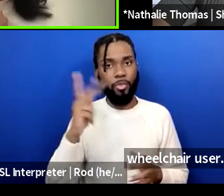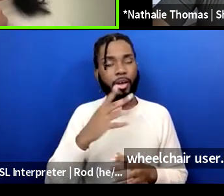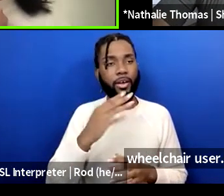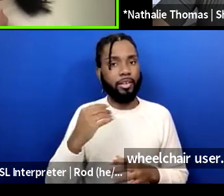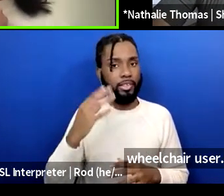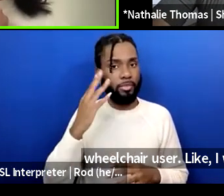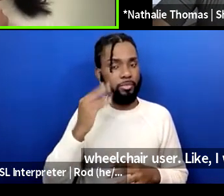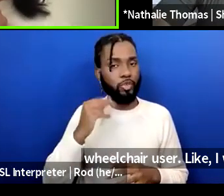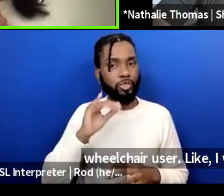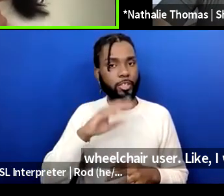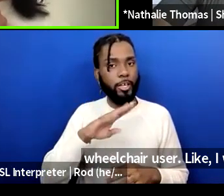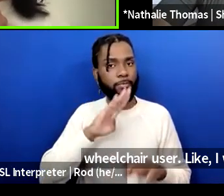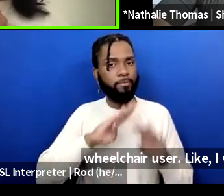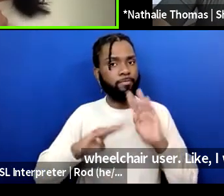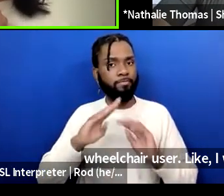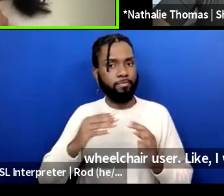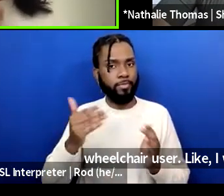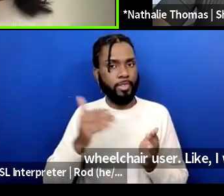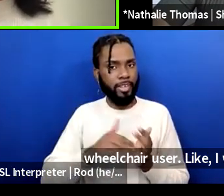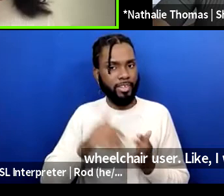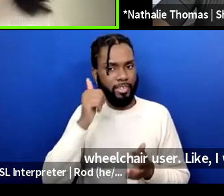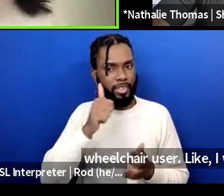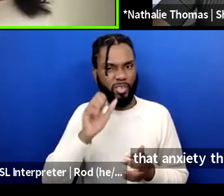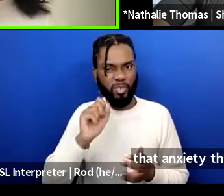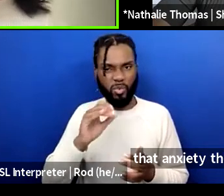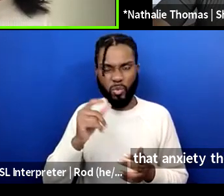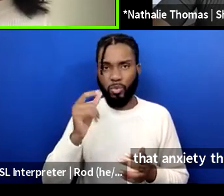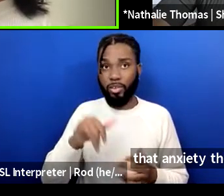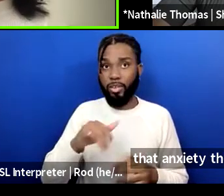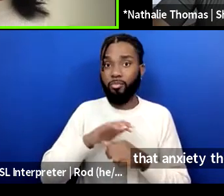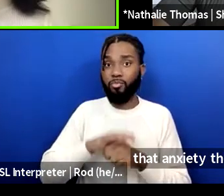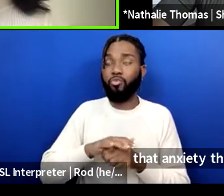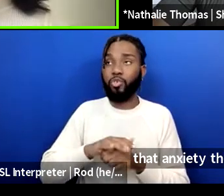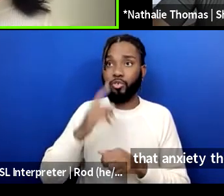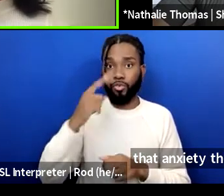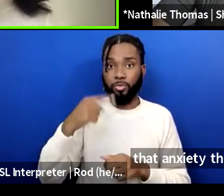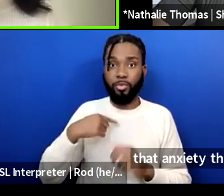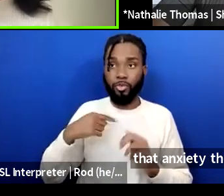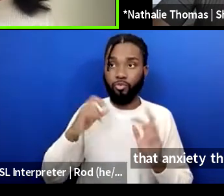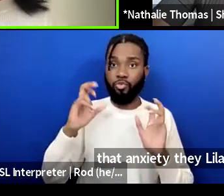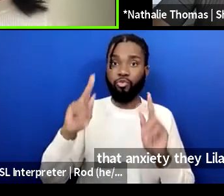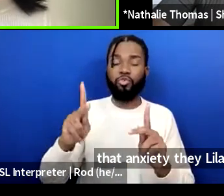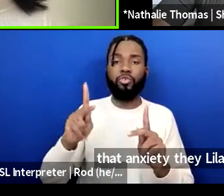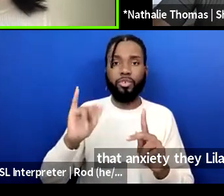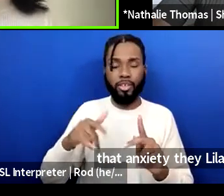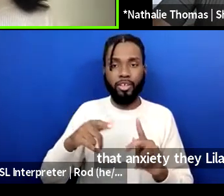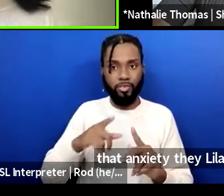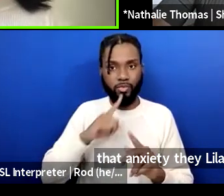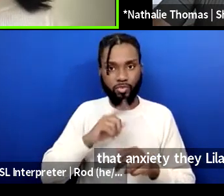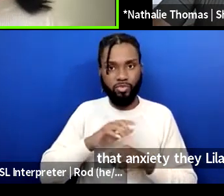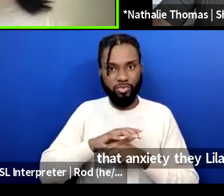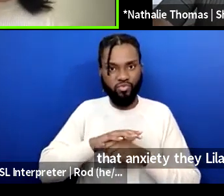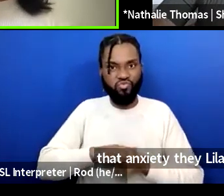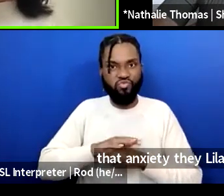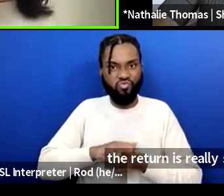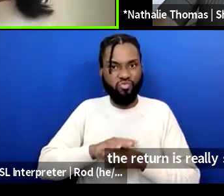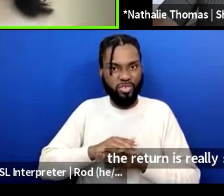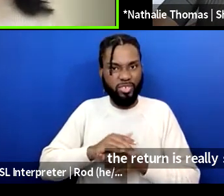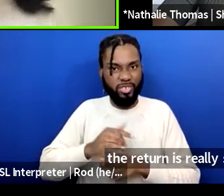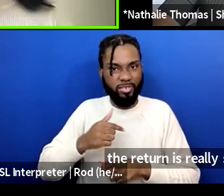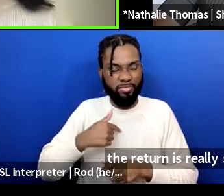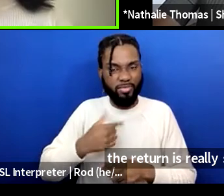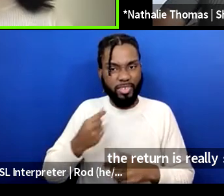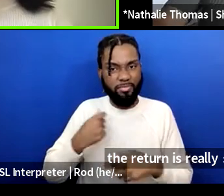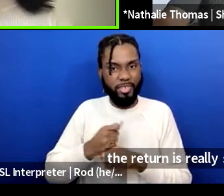anxiety daily. So like what the pressure of the return is really stressing me out and making me